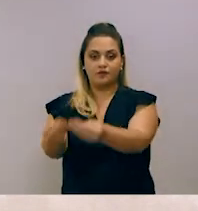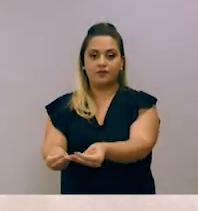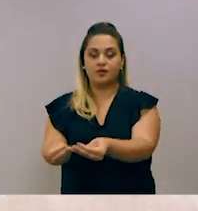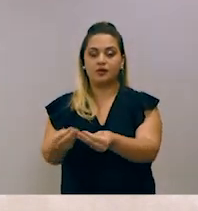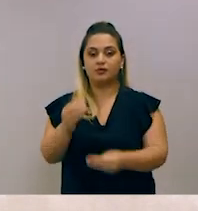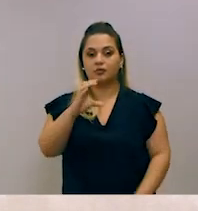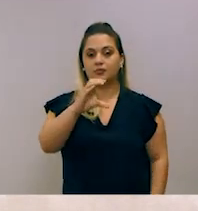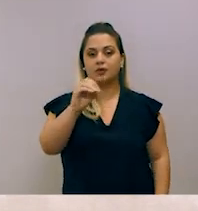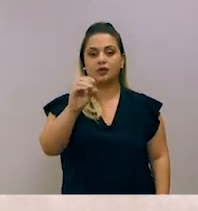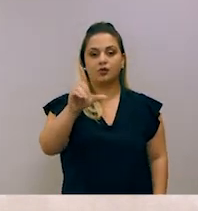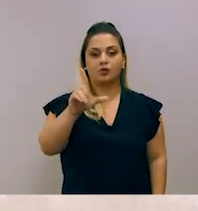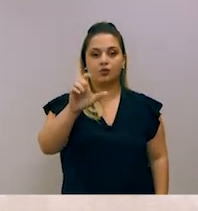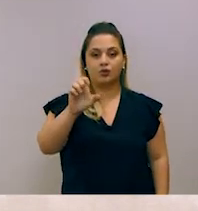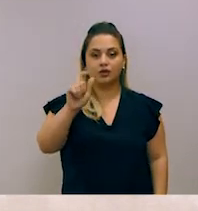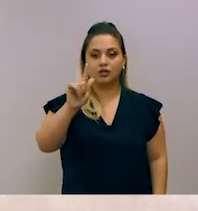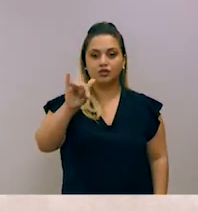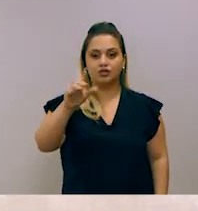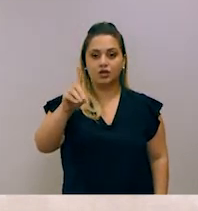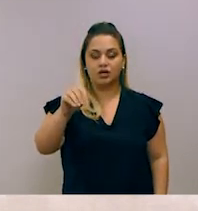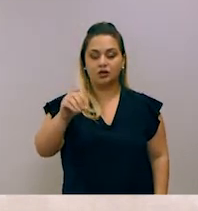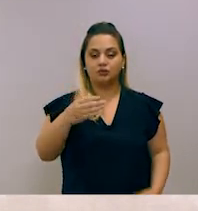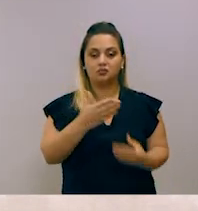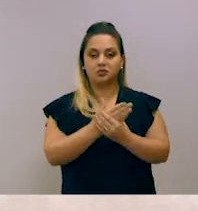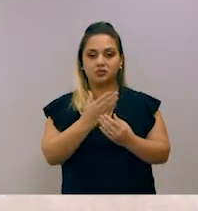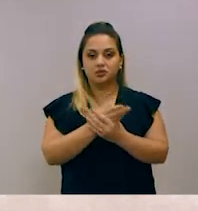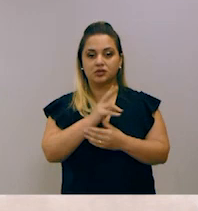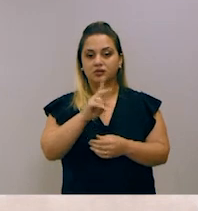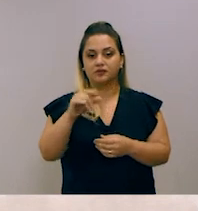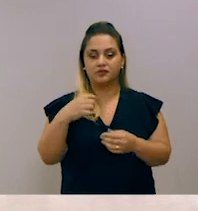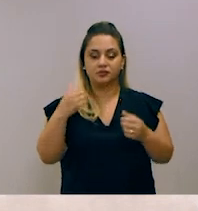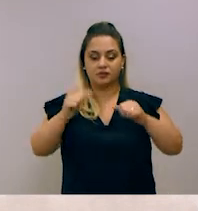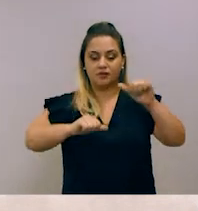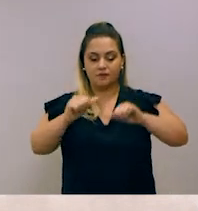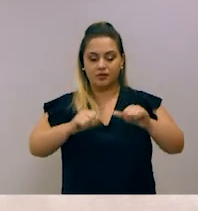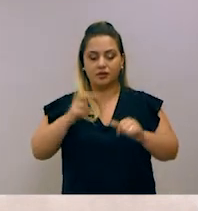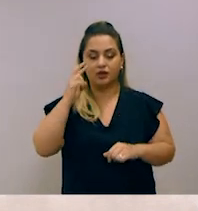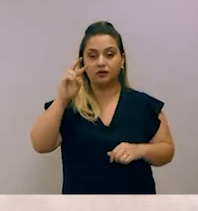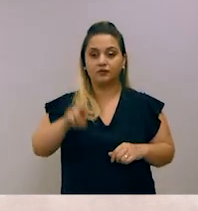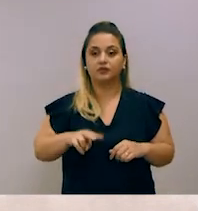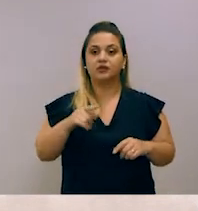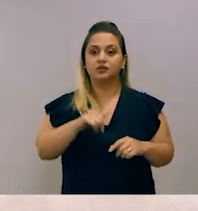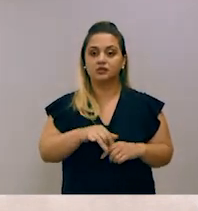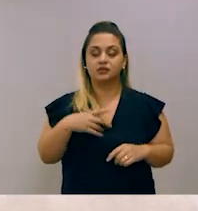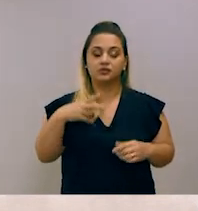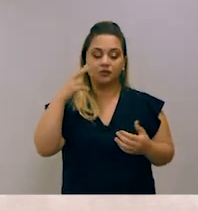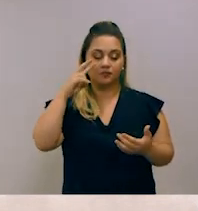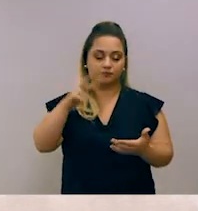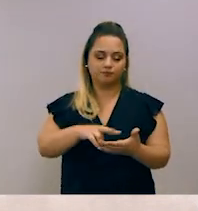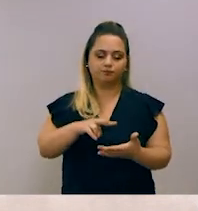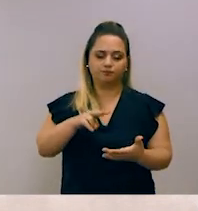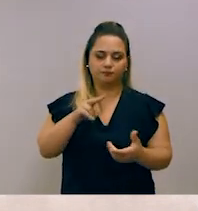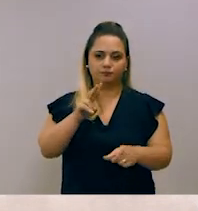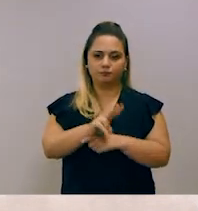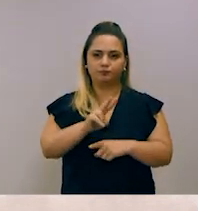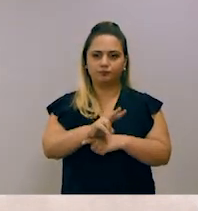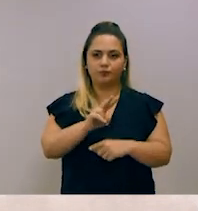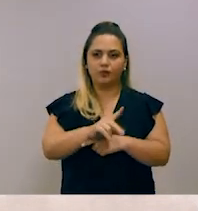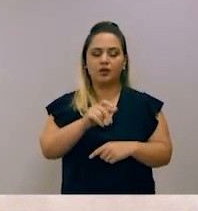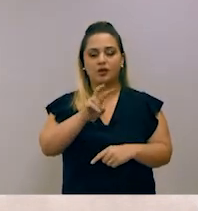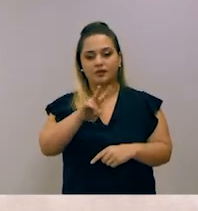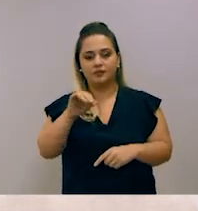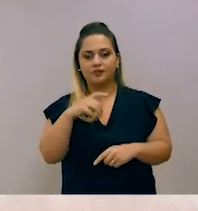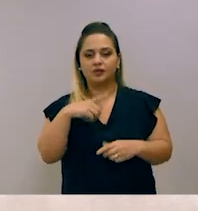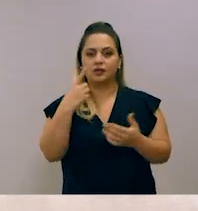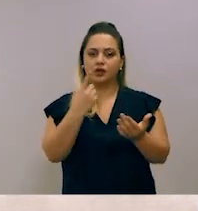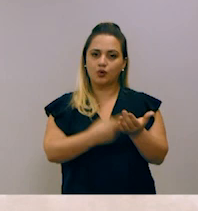agreement or ruling, where this process will be analyzed. So the process is analyzed,